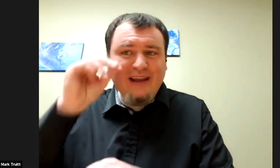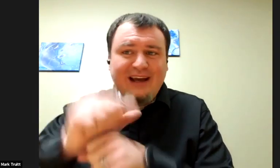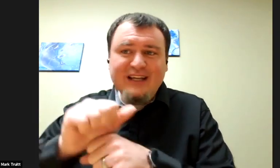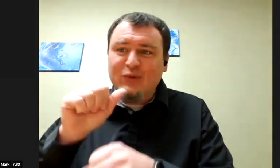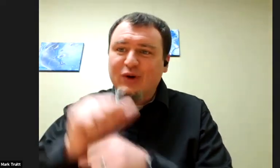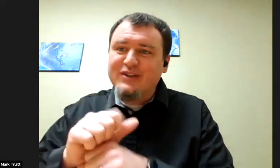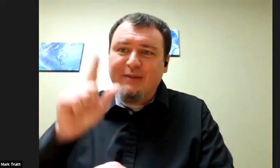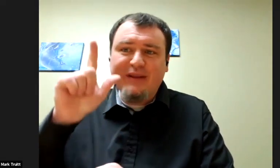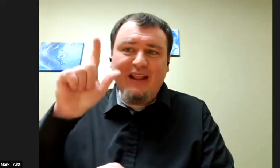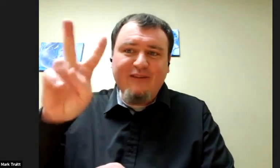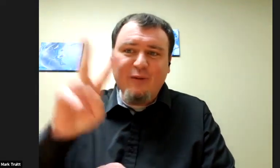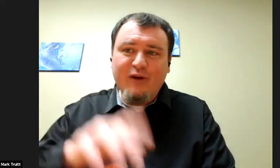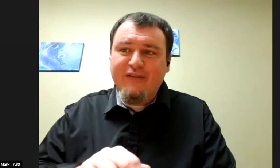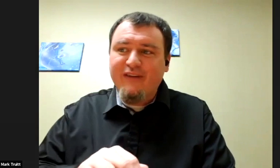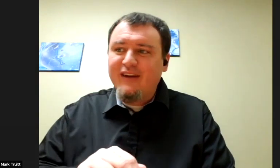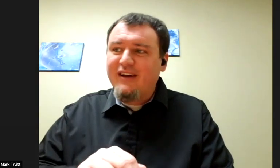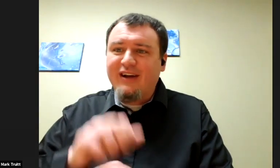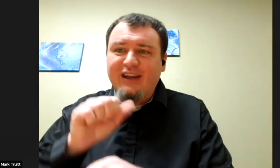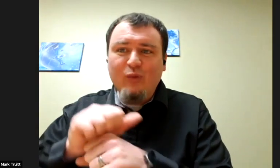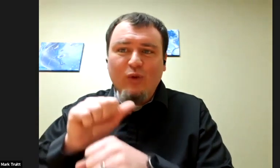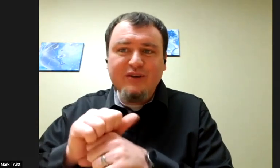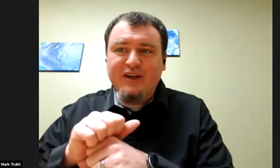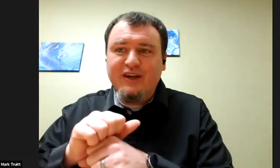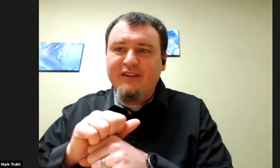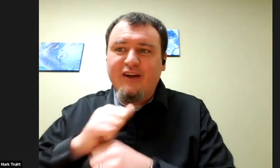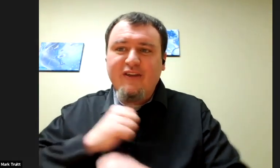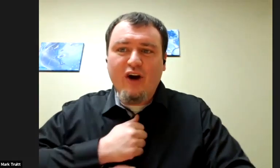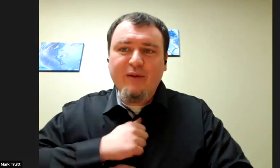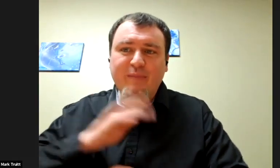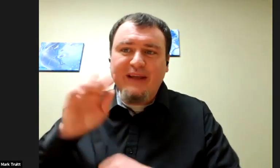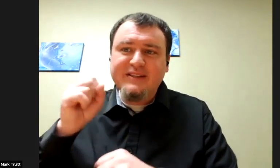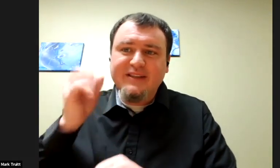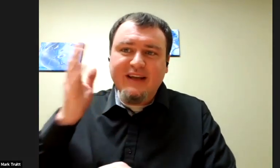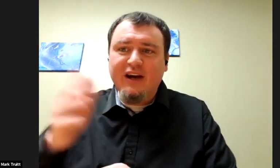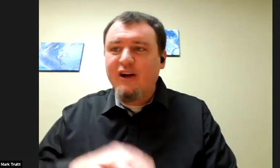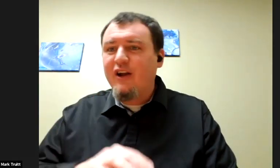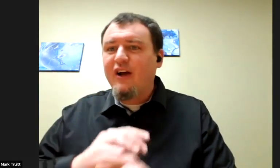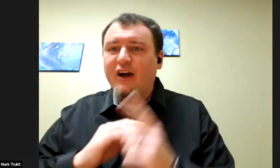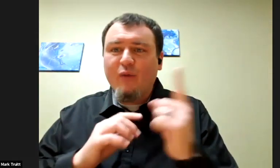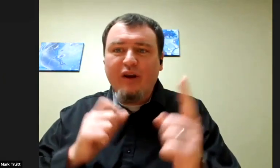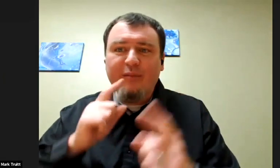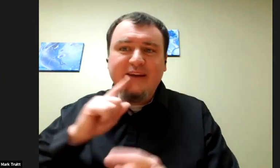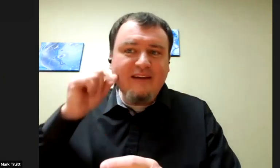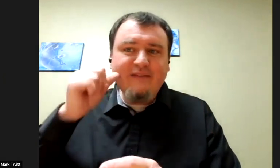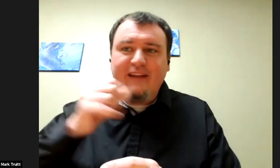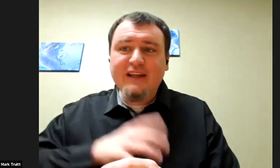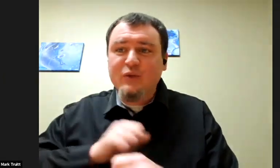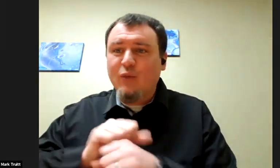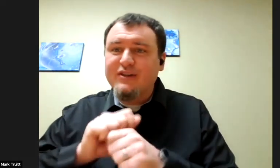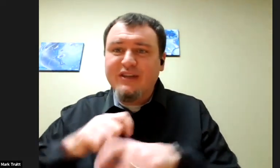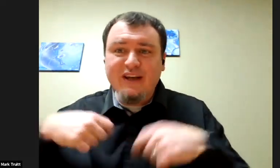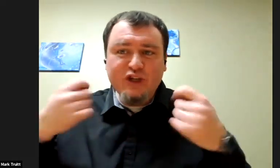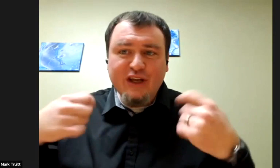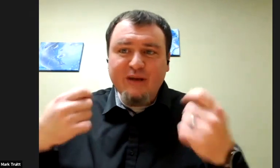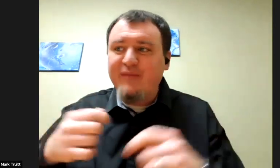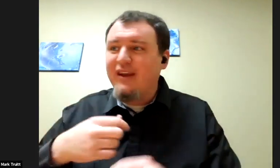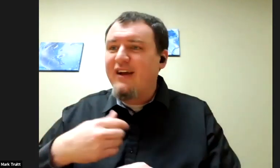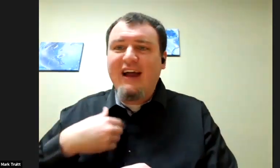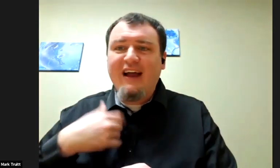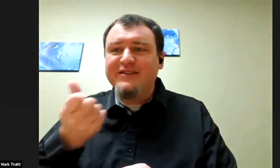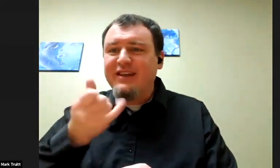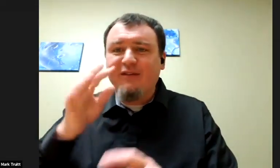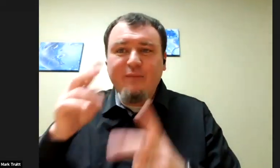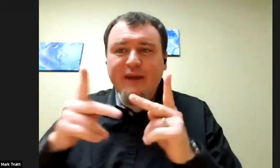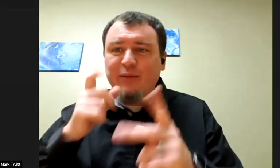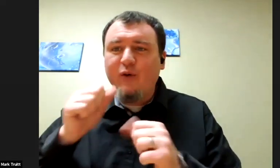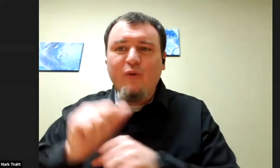One of my guys works up in Leavenworth. He works on the Army base there. One of my deaf ladies works at a gym.